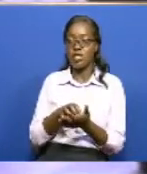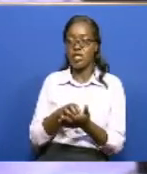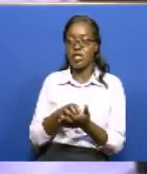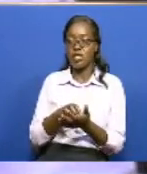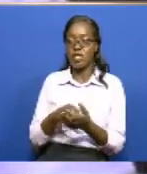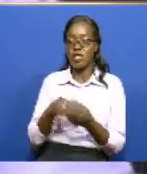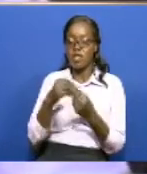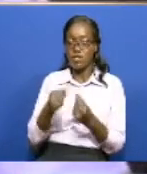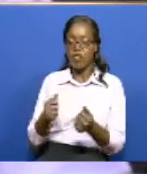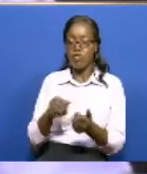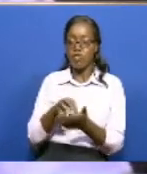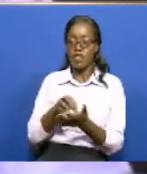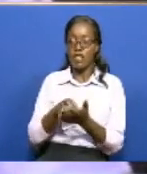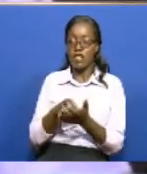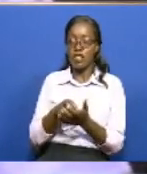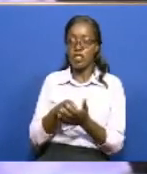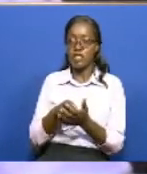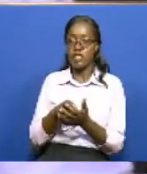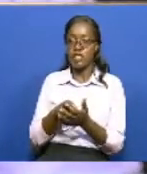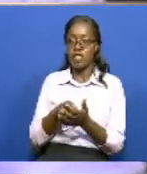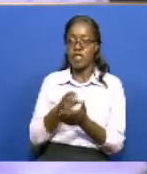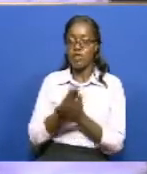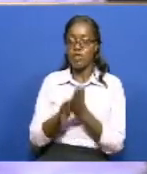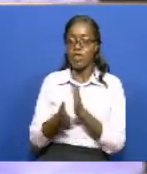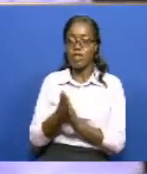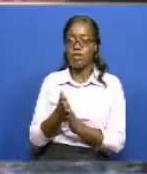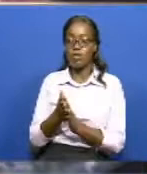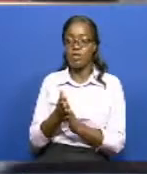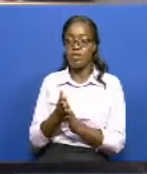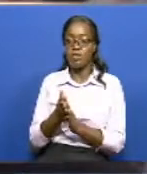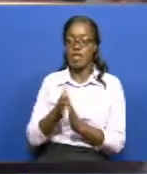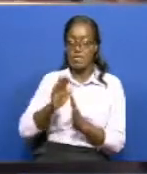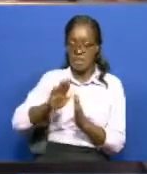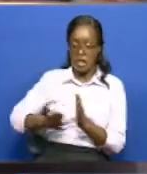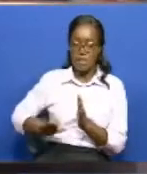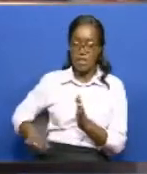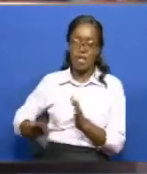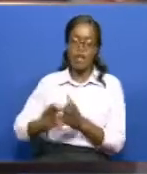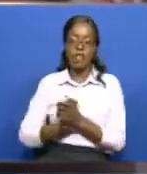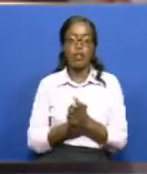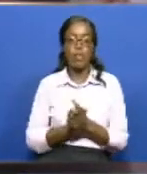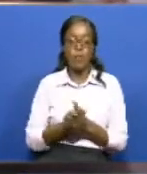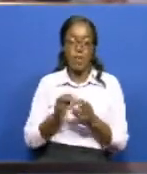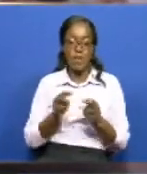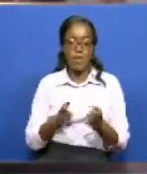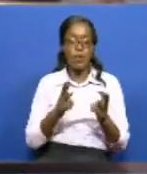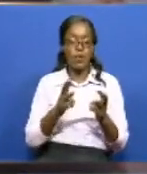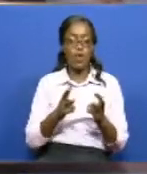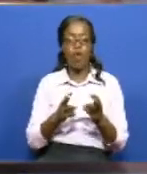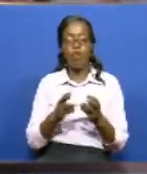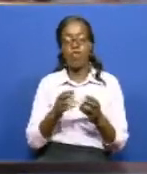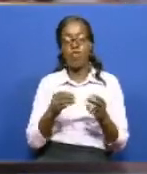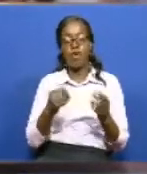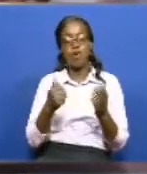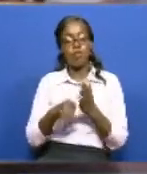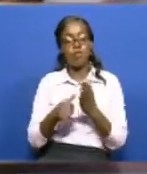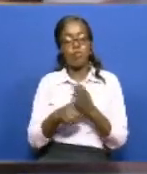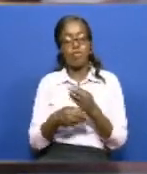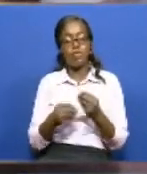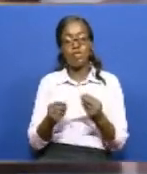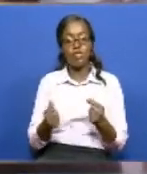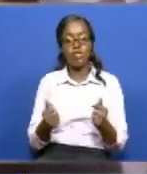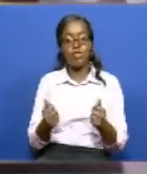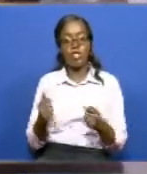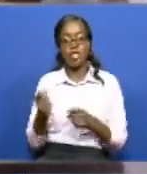resolved those cases without much delay. The forms of dispute resolution which the Council of Elders acquired training on